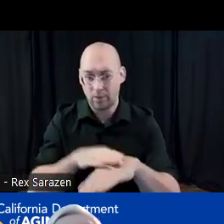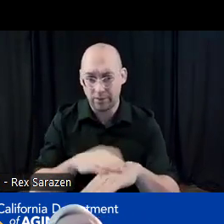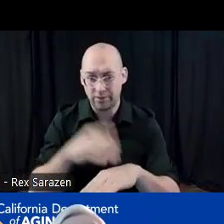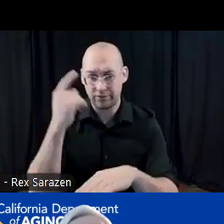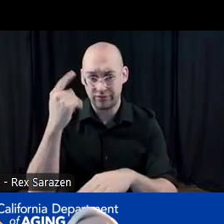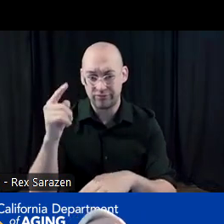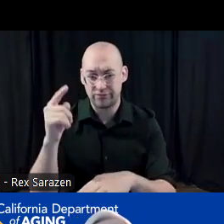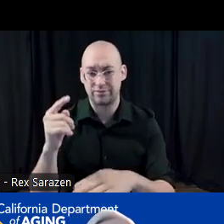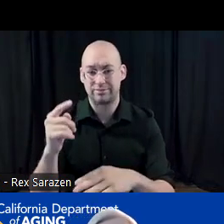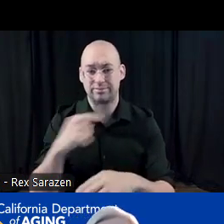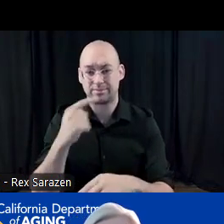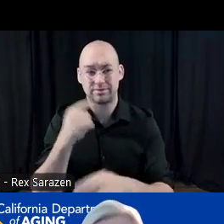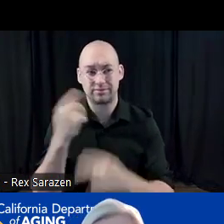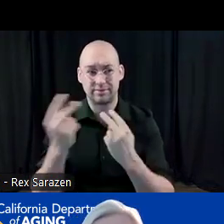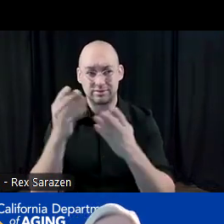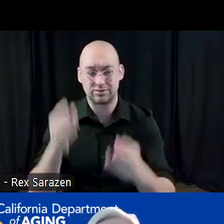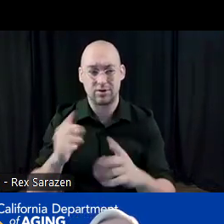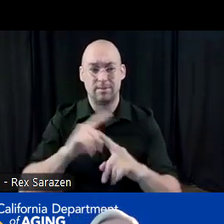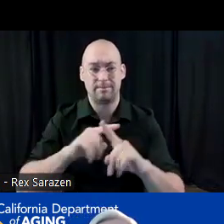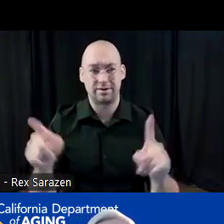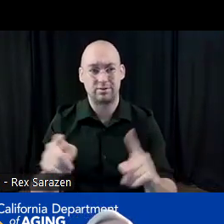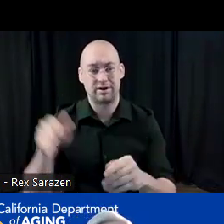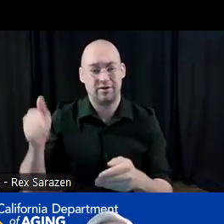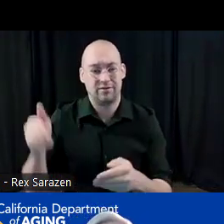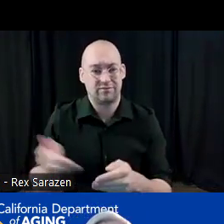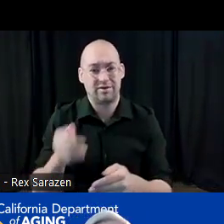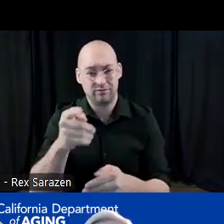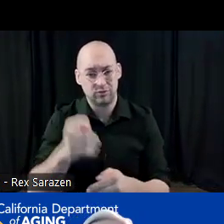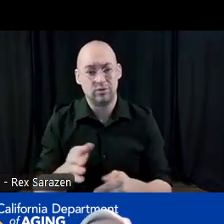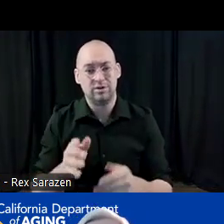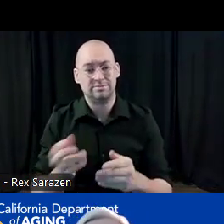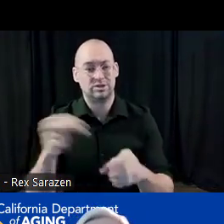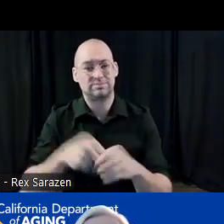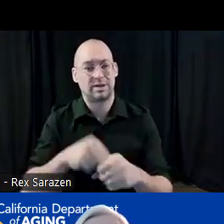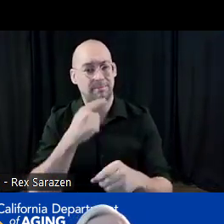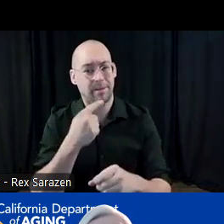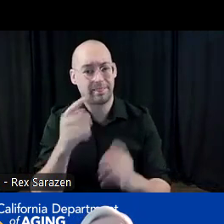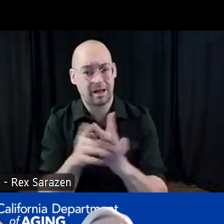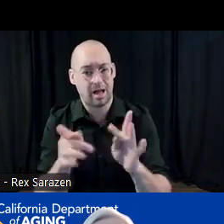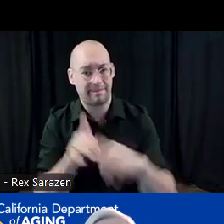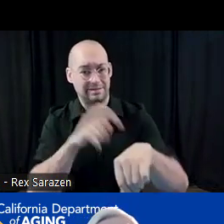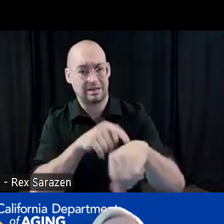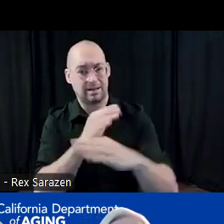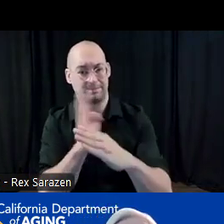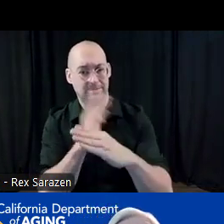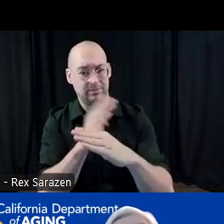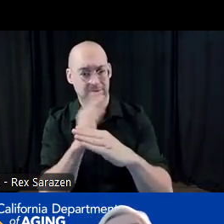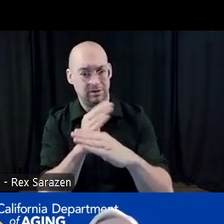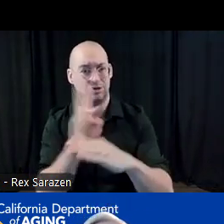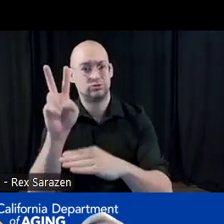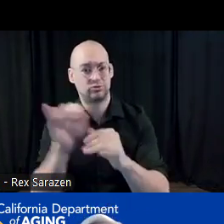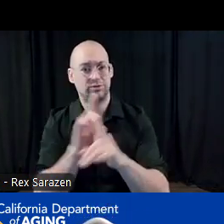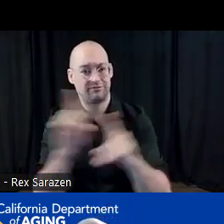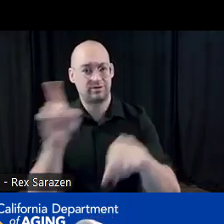we do invite you to participate in the public comment period. There are two in this meeting. And